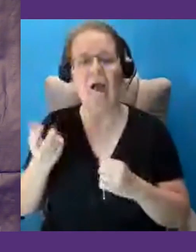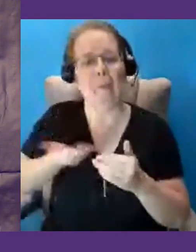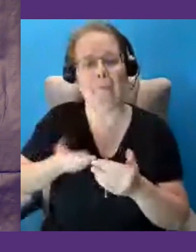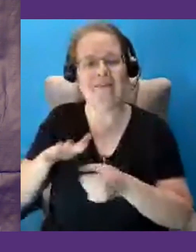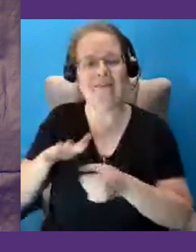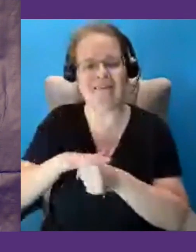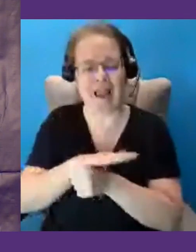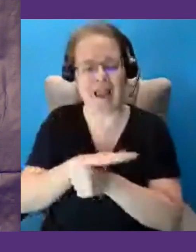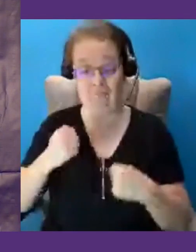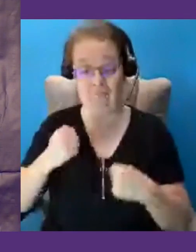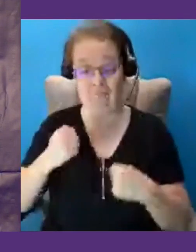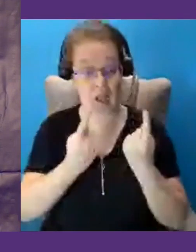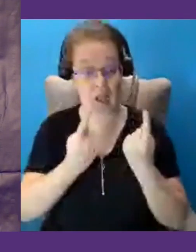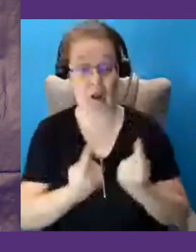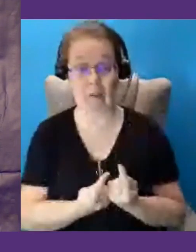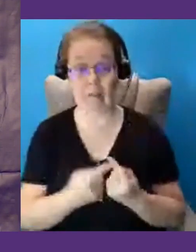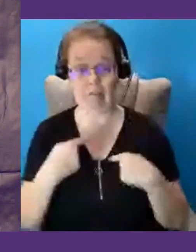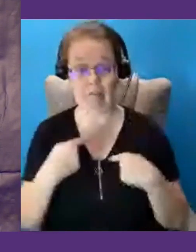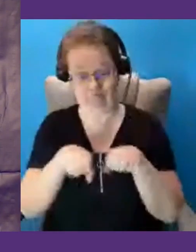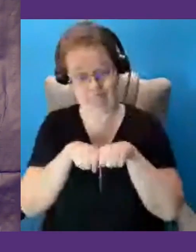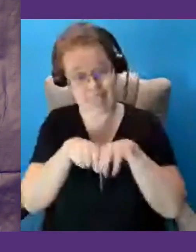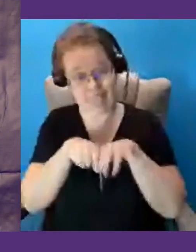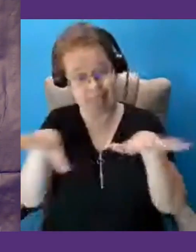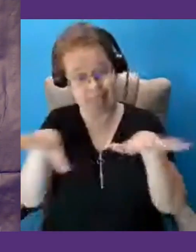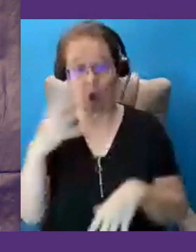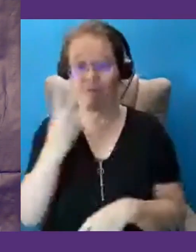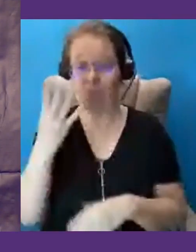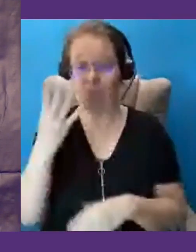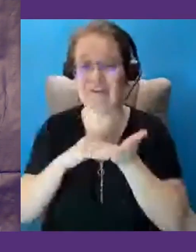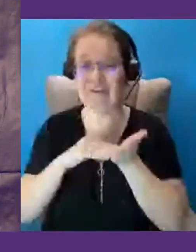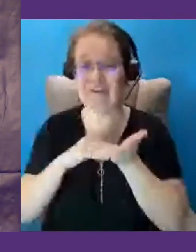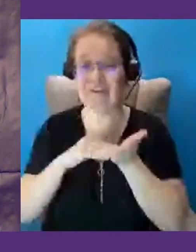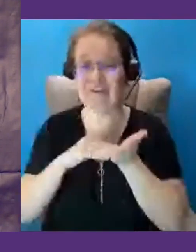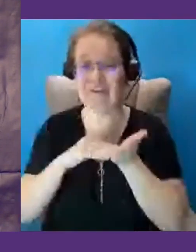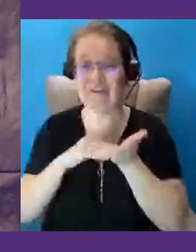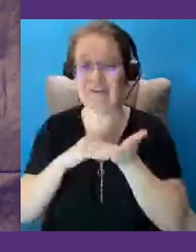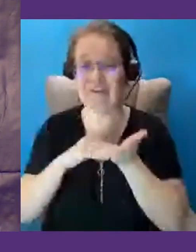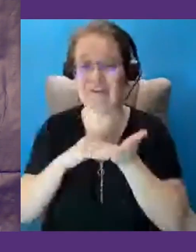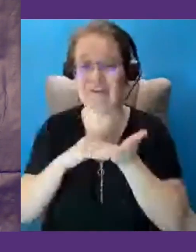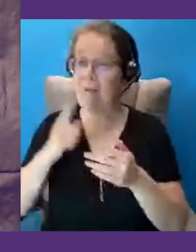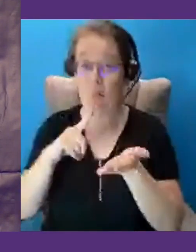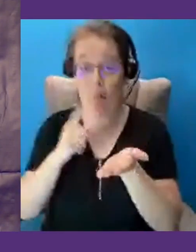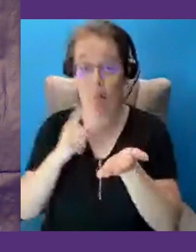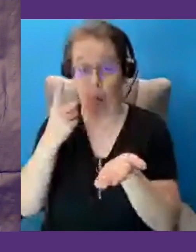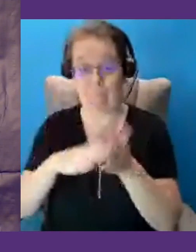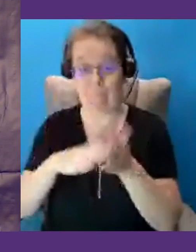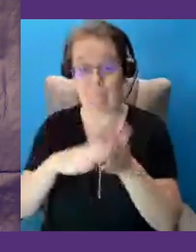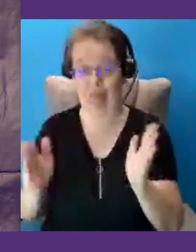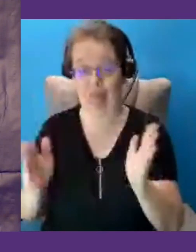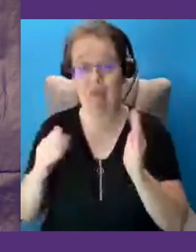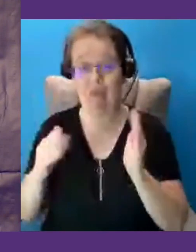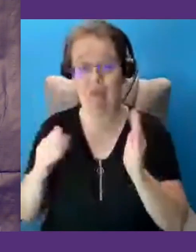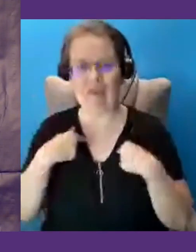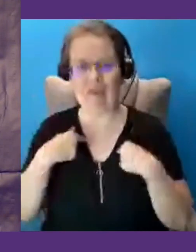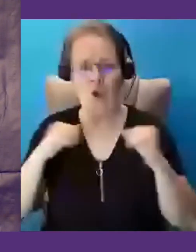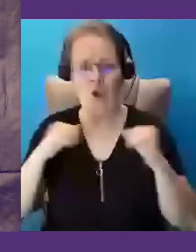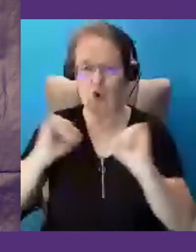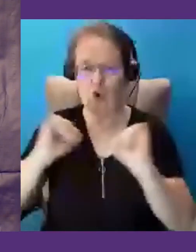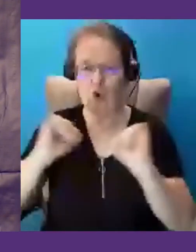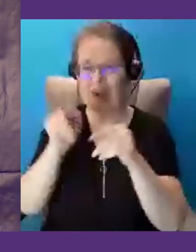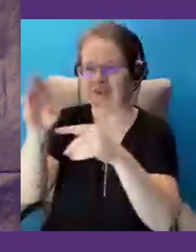products currently reach 40 million people in Britain per month, and there are untapped audiences that we haven't yet reached